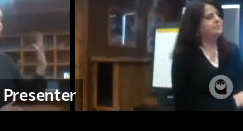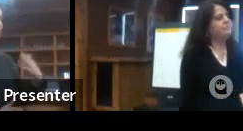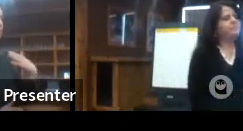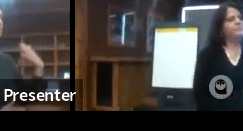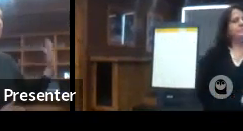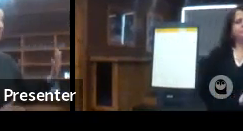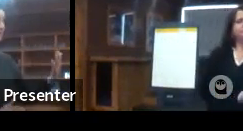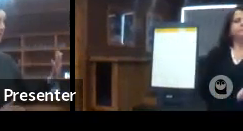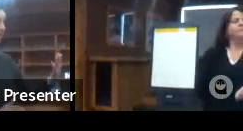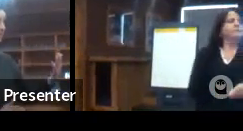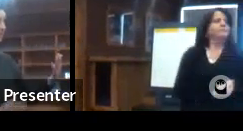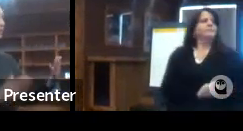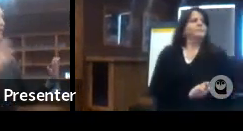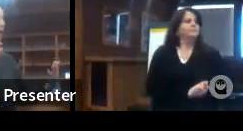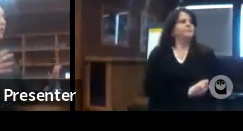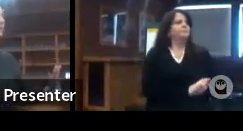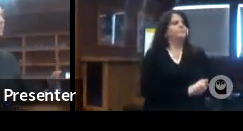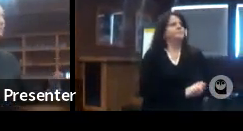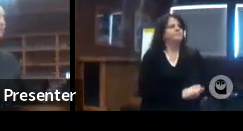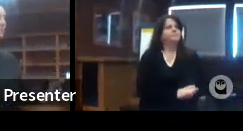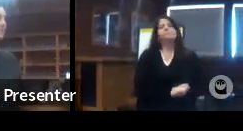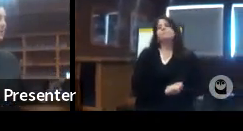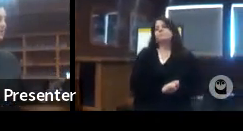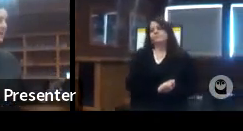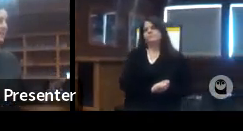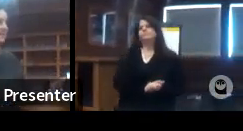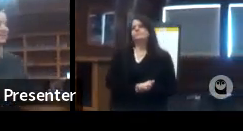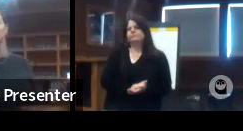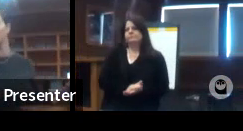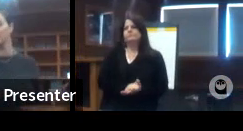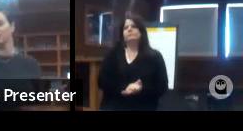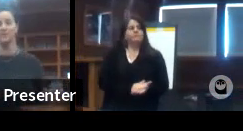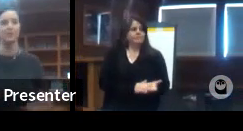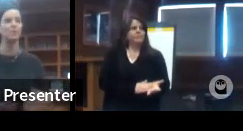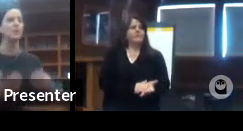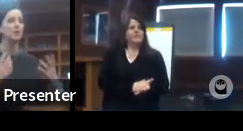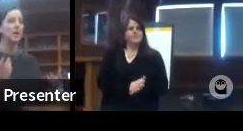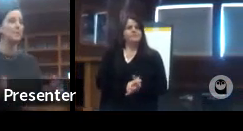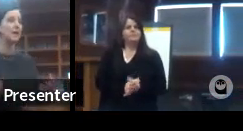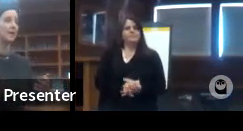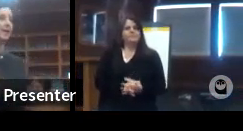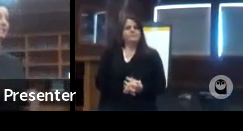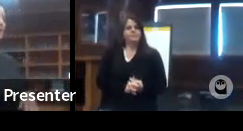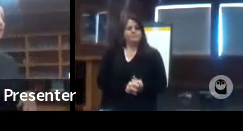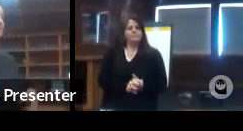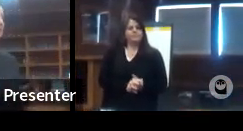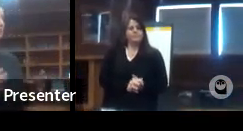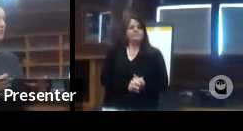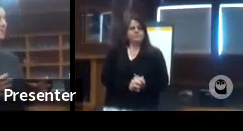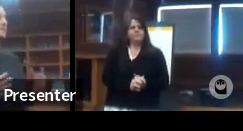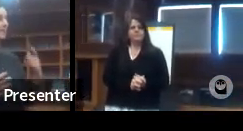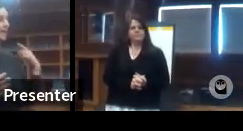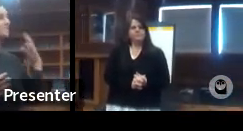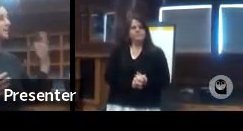of course, after somebody hears an answer, you can always come up with something better, right? Like that's just nature of it. So, yeah, but I have taken